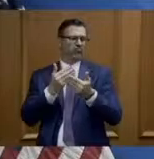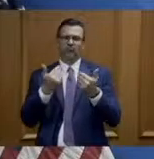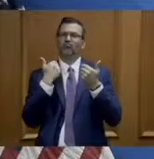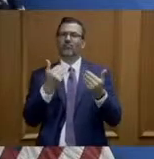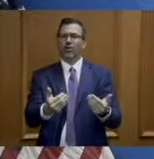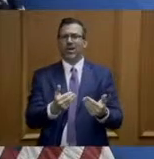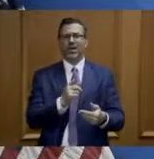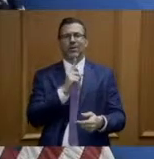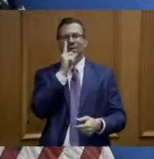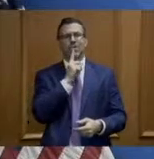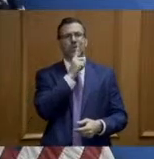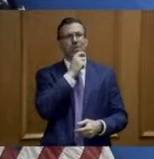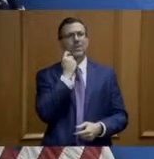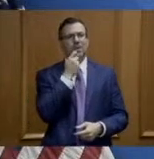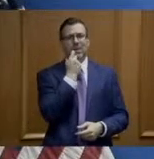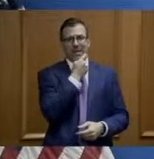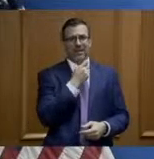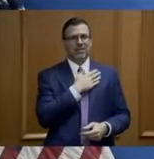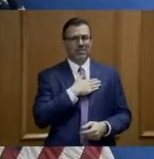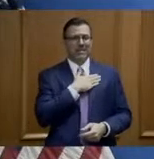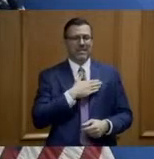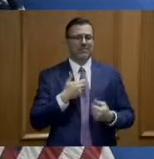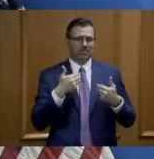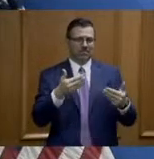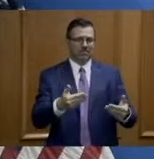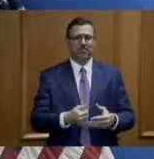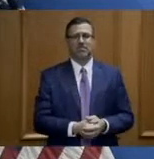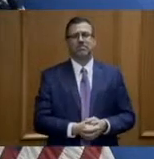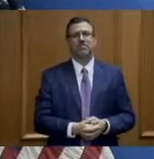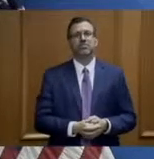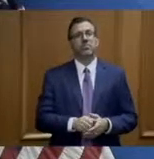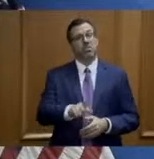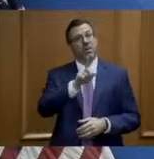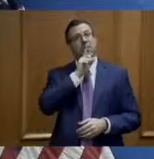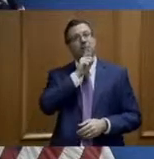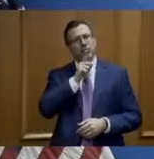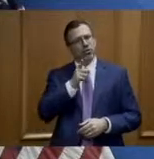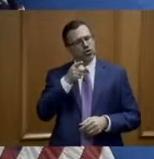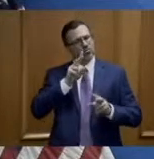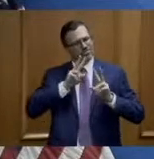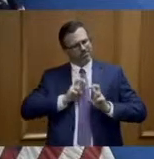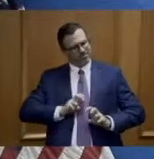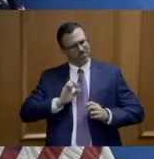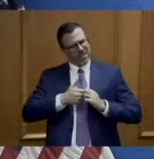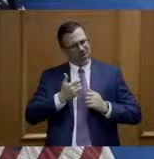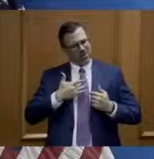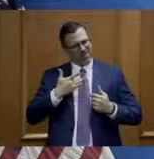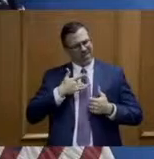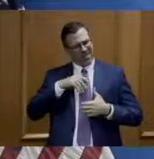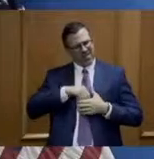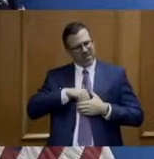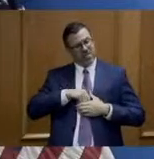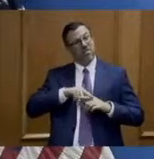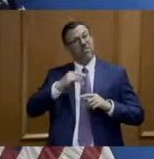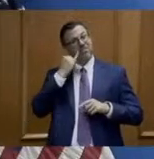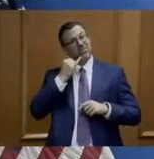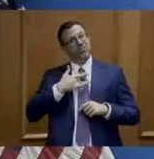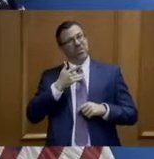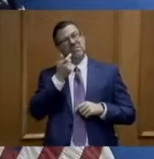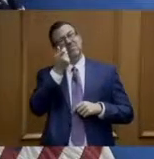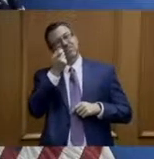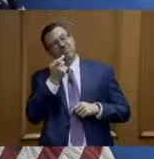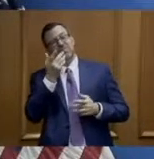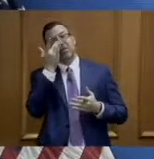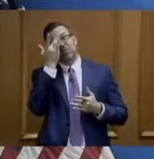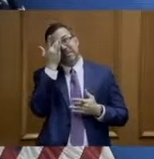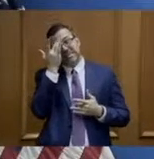should keep watch on how they're feeling and embrace the motto of when in doubt, get a test. But we're also and especially cognizant of